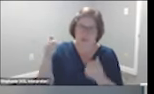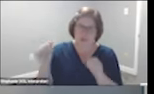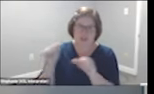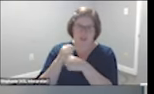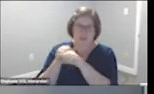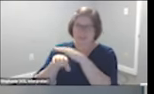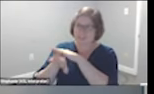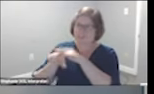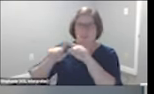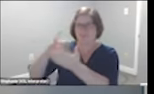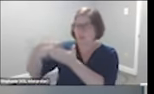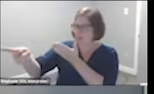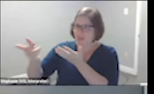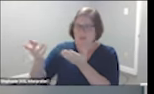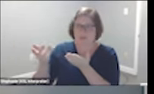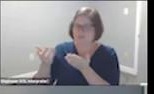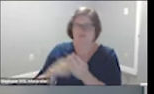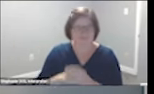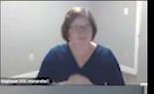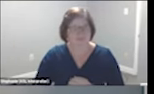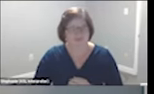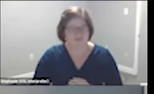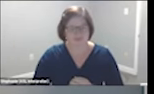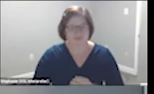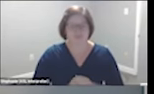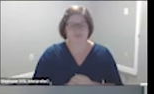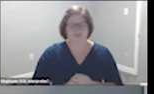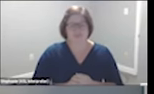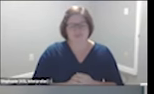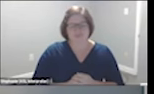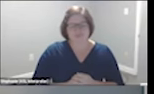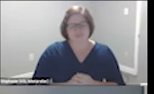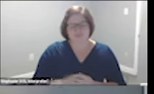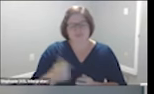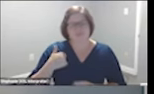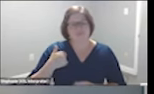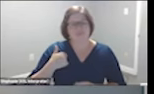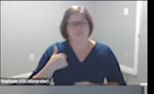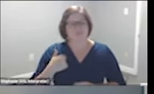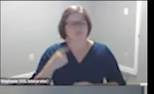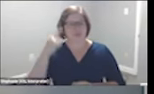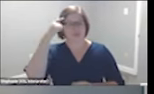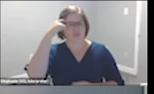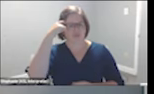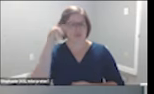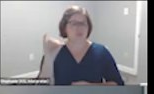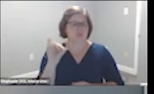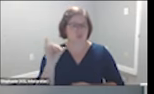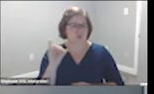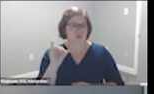have failed in certain ways. And I think you have also brought up a point that